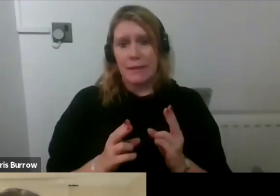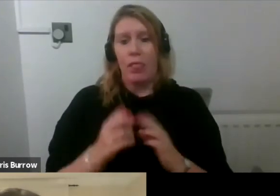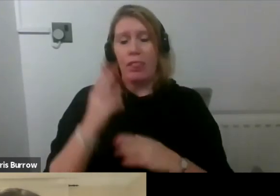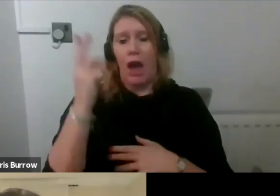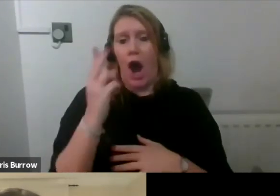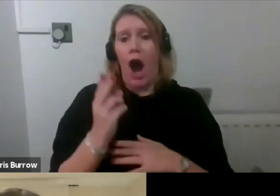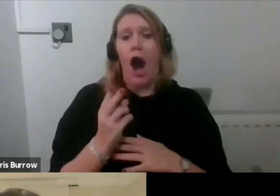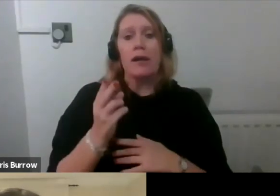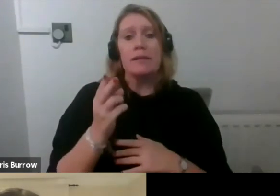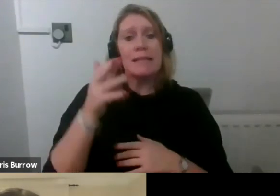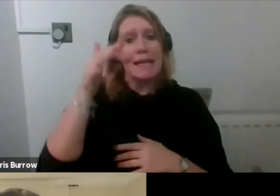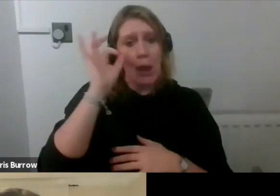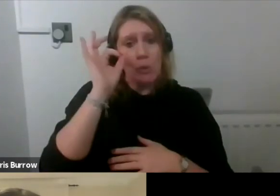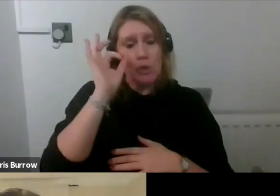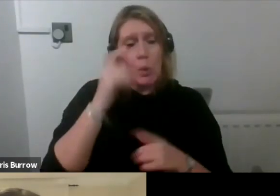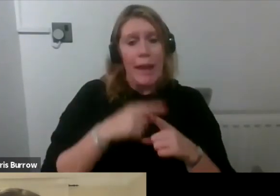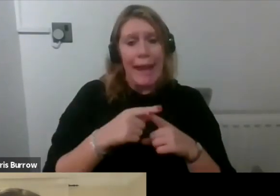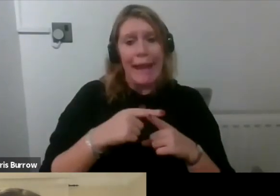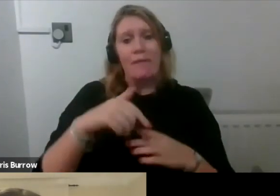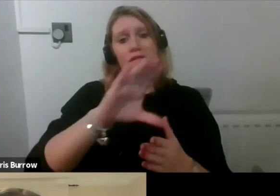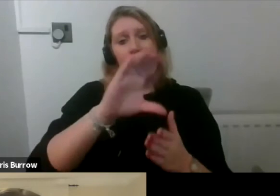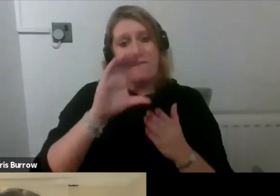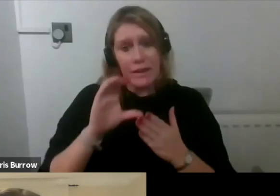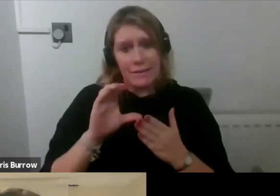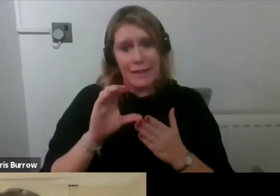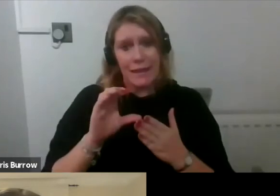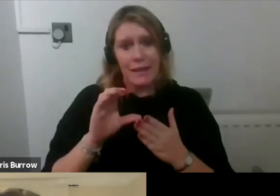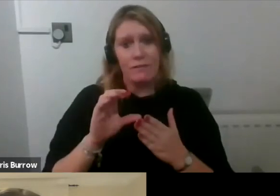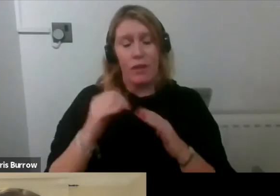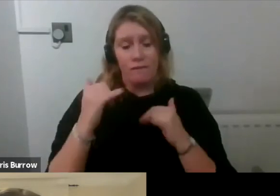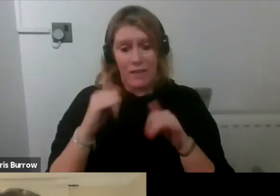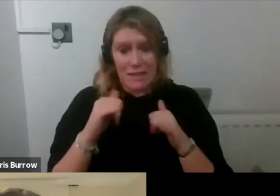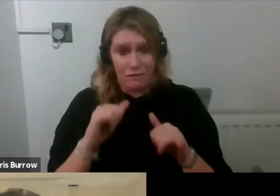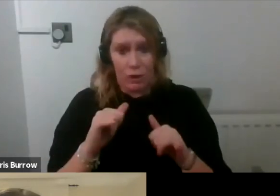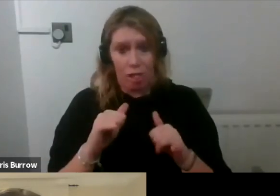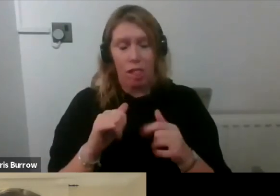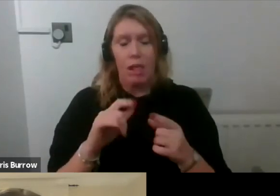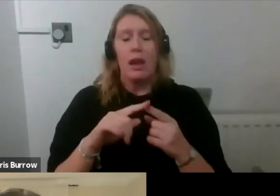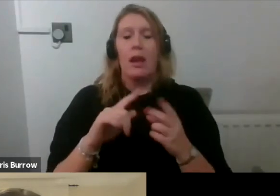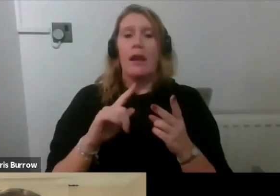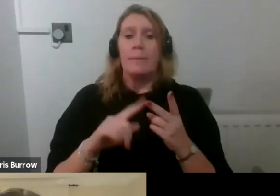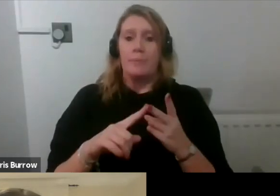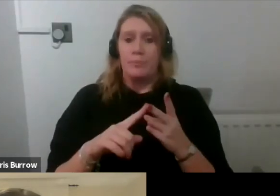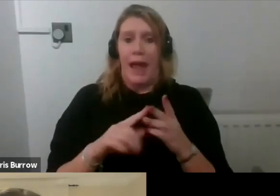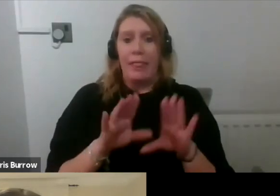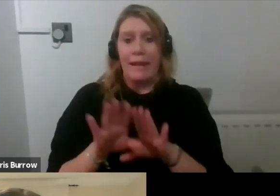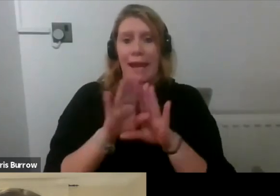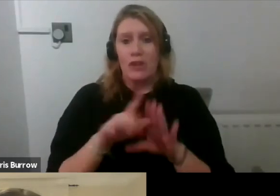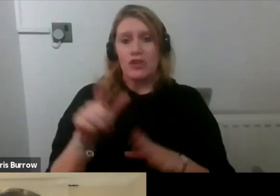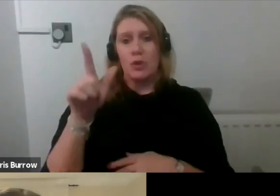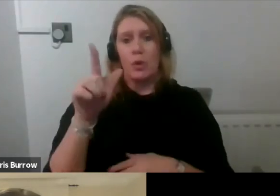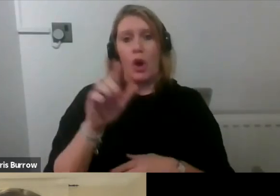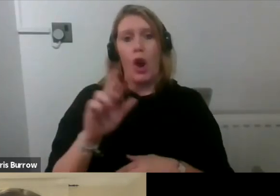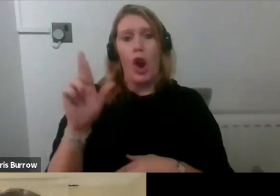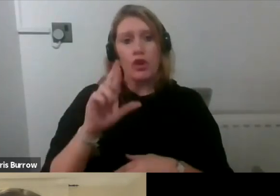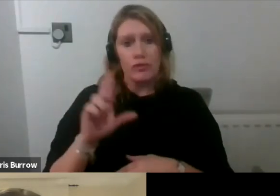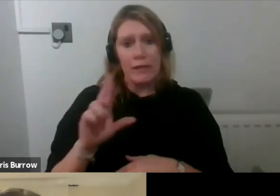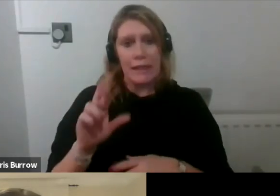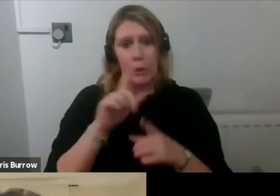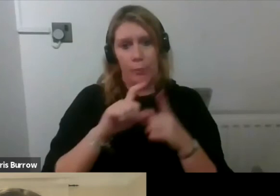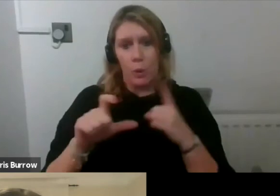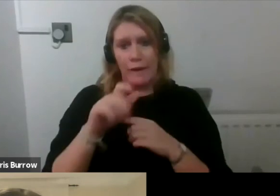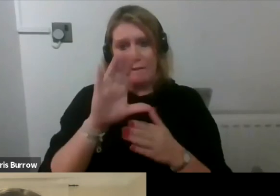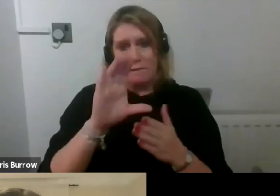Council England for funding the festival, National Lottery Community Fund for funding our clubs programme, and